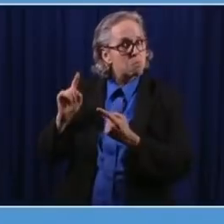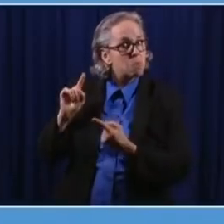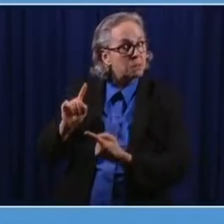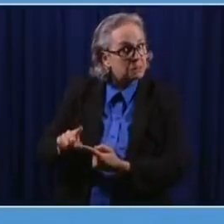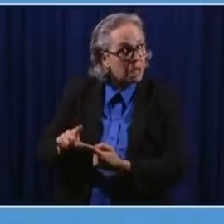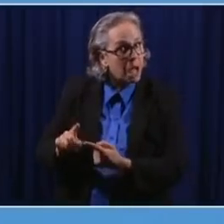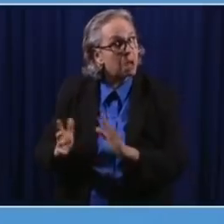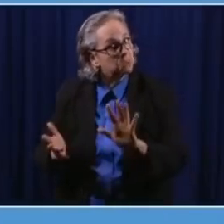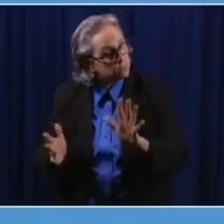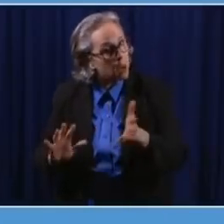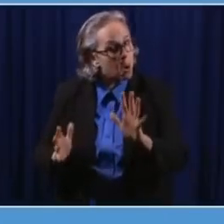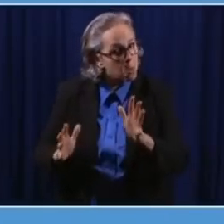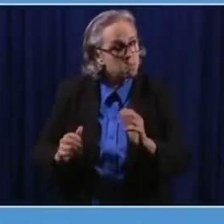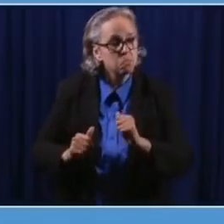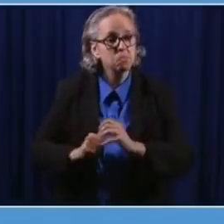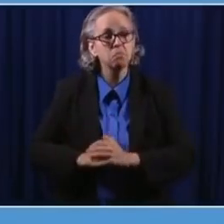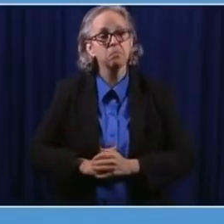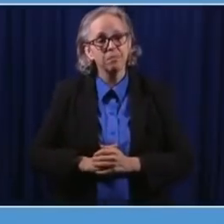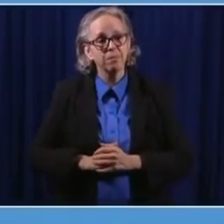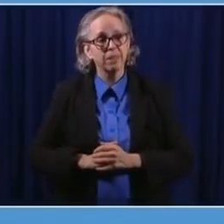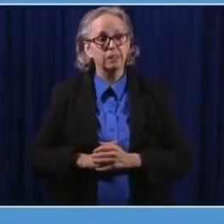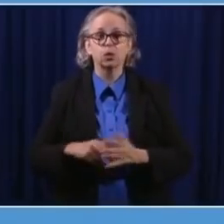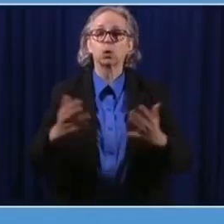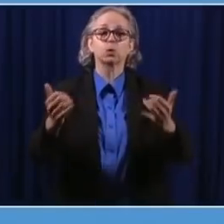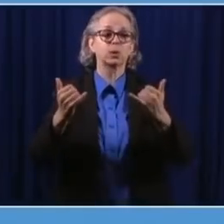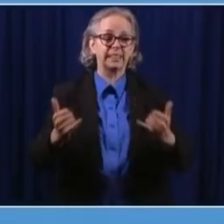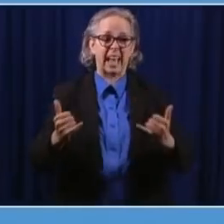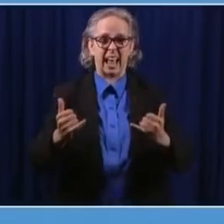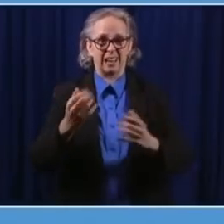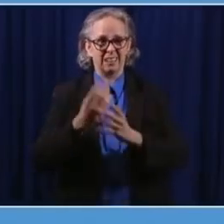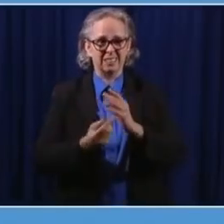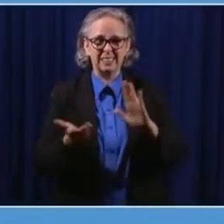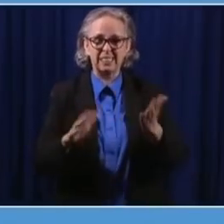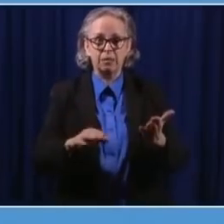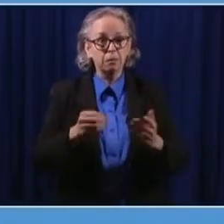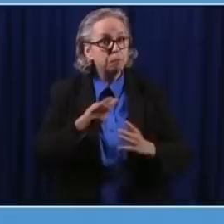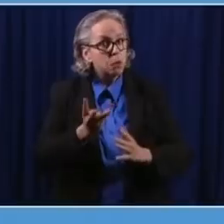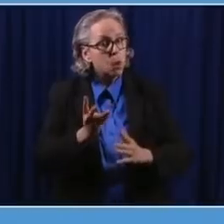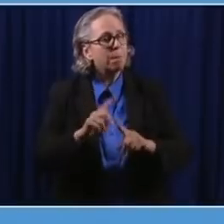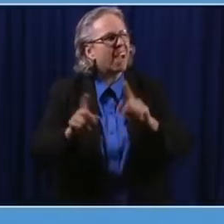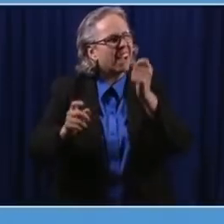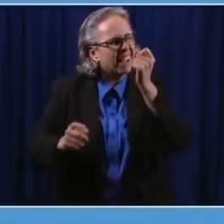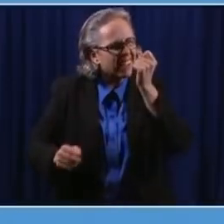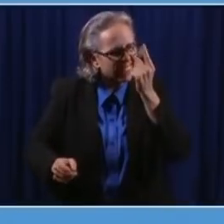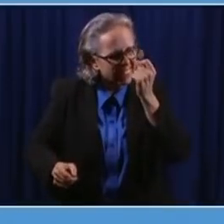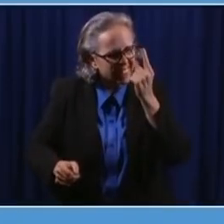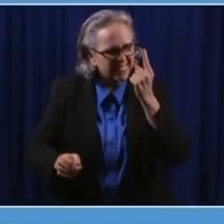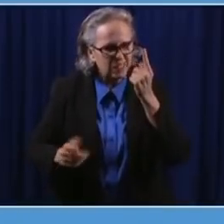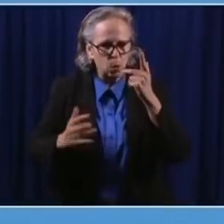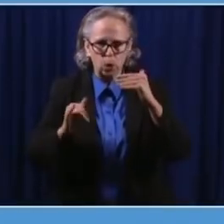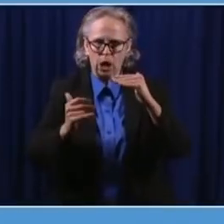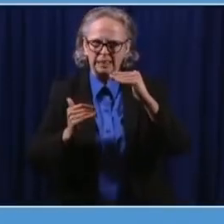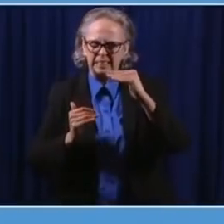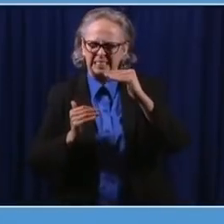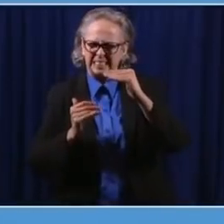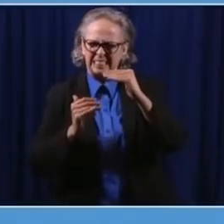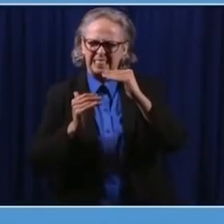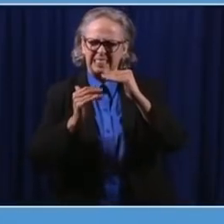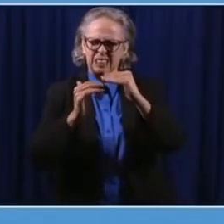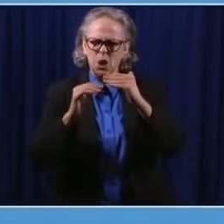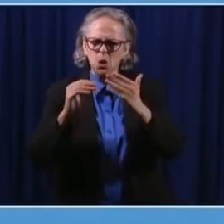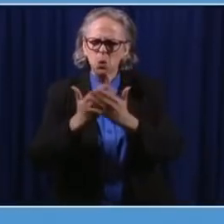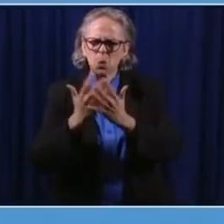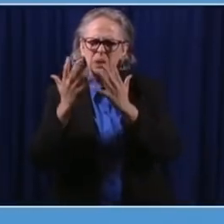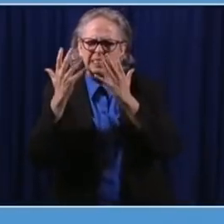had relatively few deaths reported today, although unfortunately we're nearing a grim statistic. We're getting close